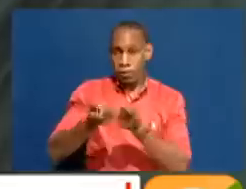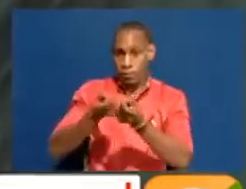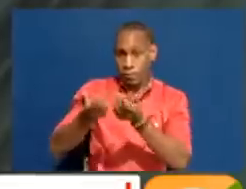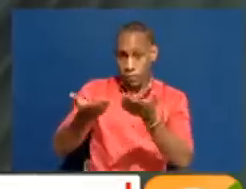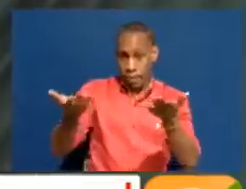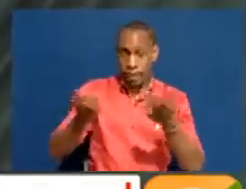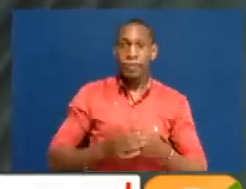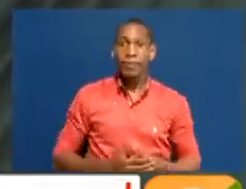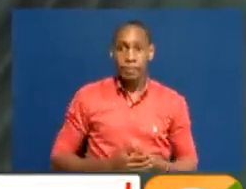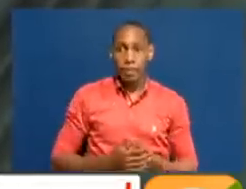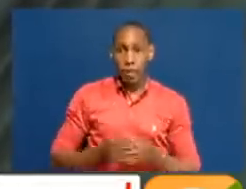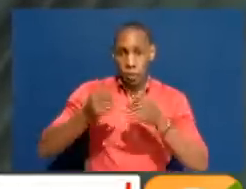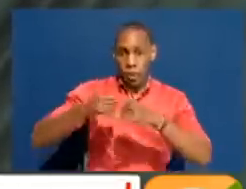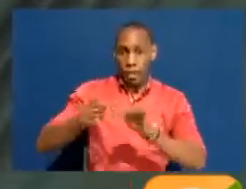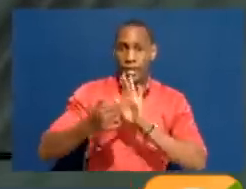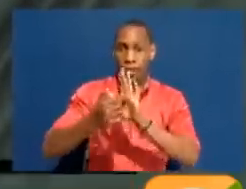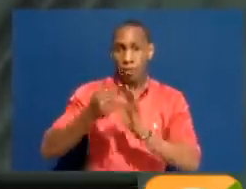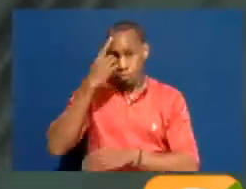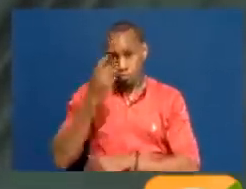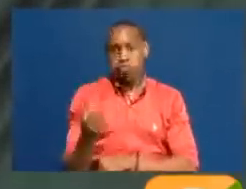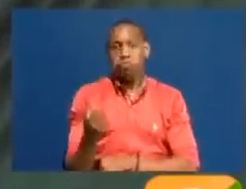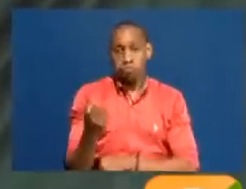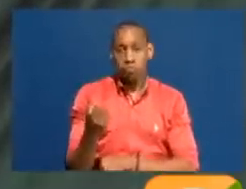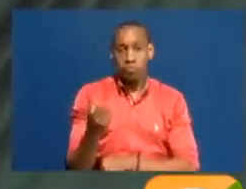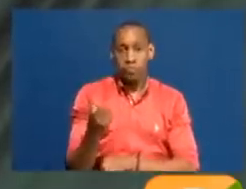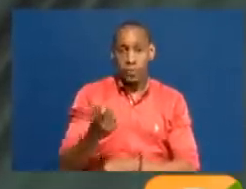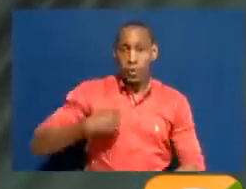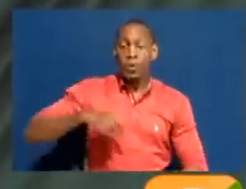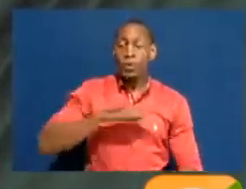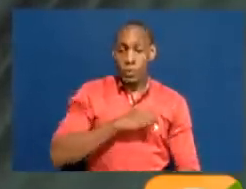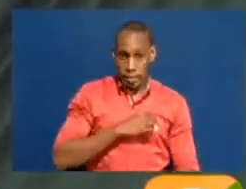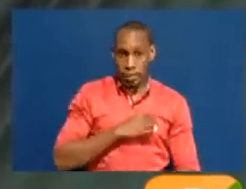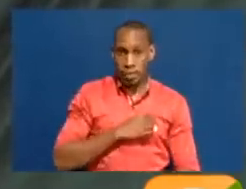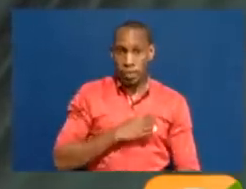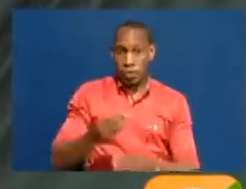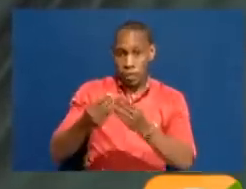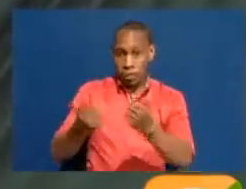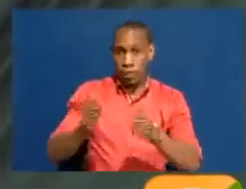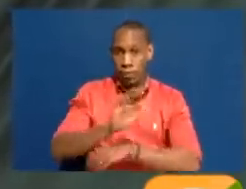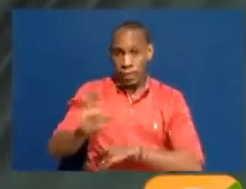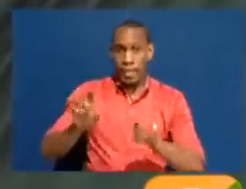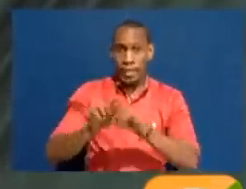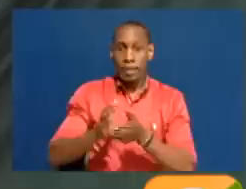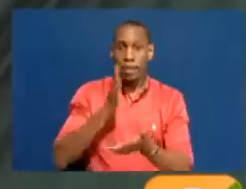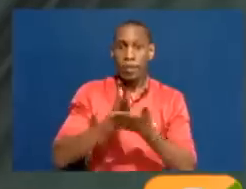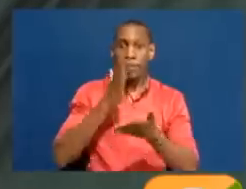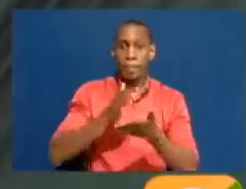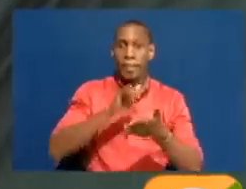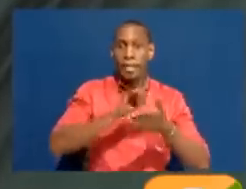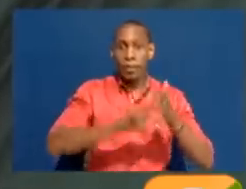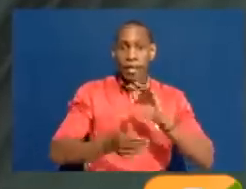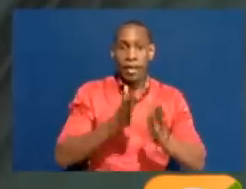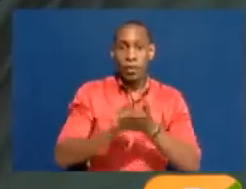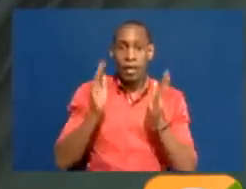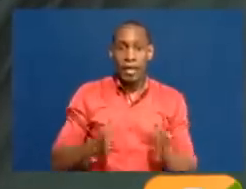pale wanajaribu kutuonyesha kiburi sisi tutapimana na wao na tutahakikisha kwamba